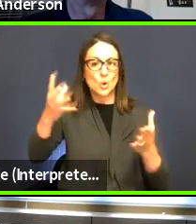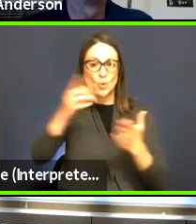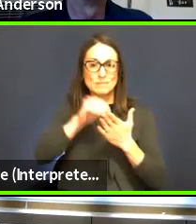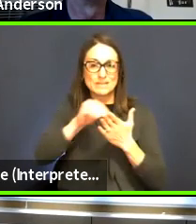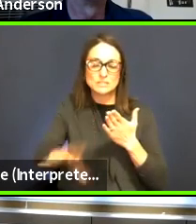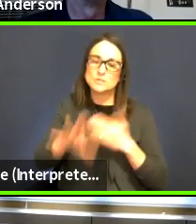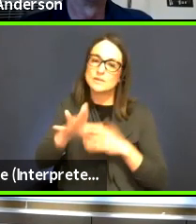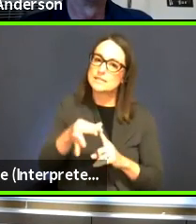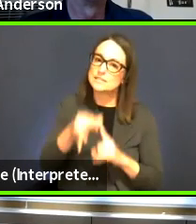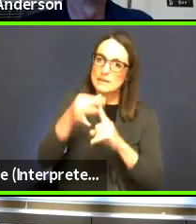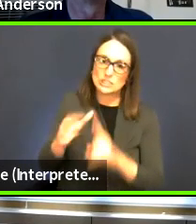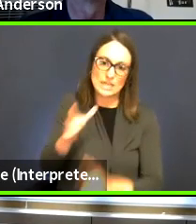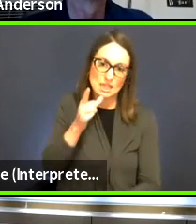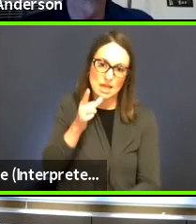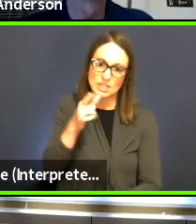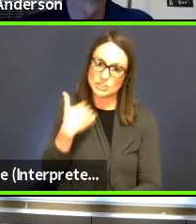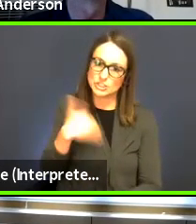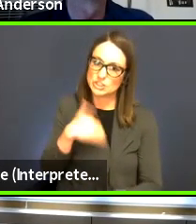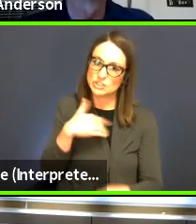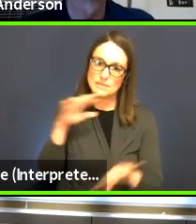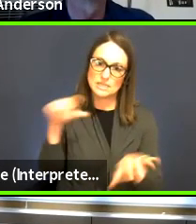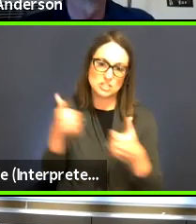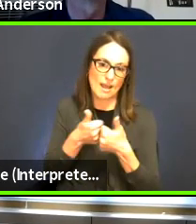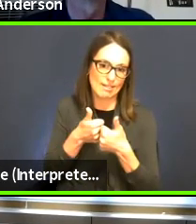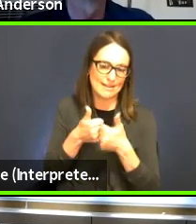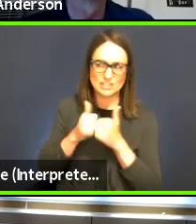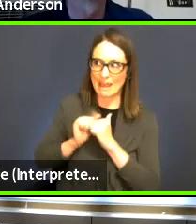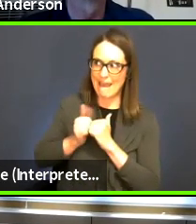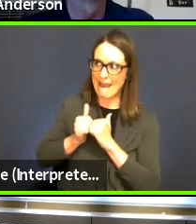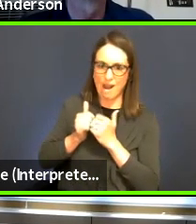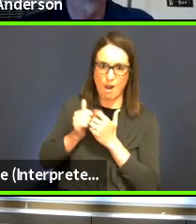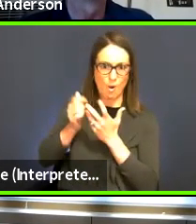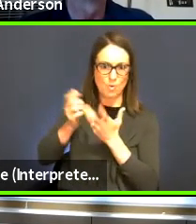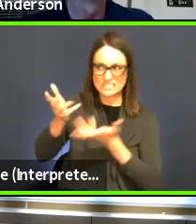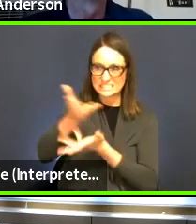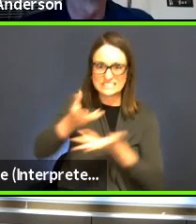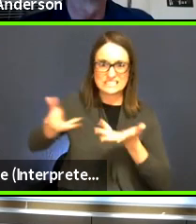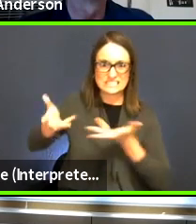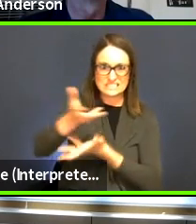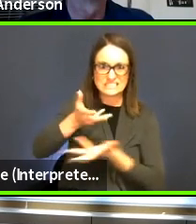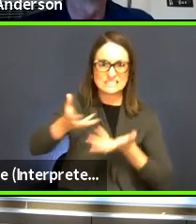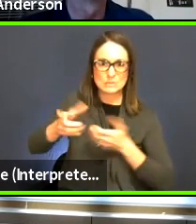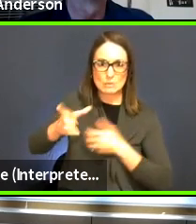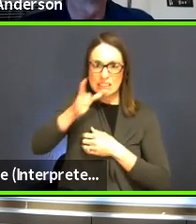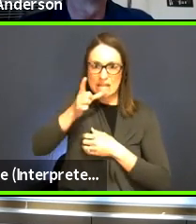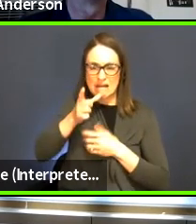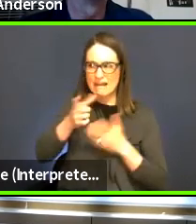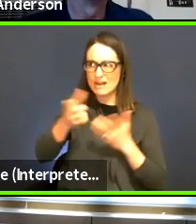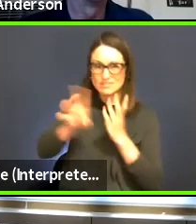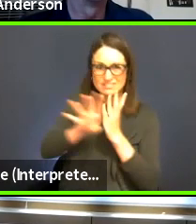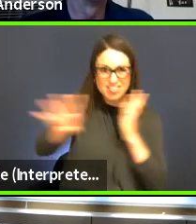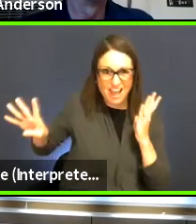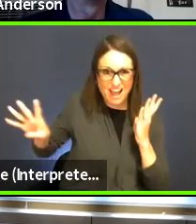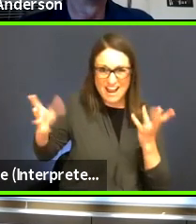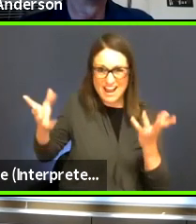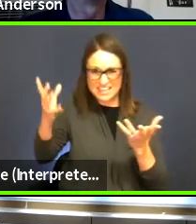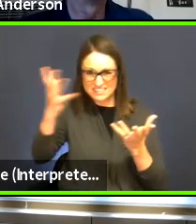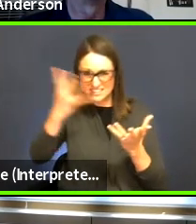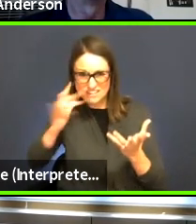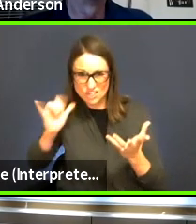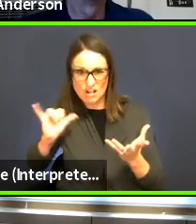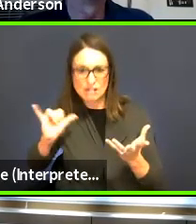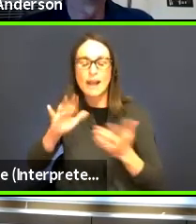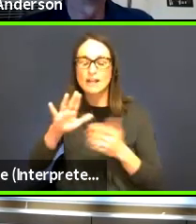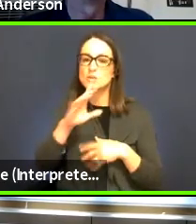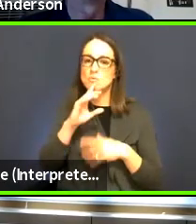lunch is going to be the bigger challenge, how to do that, what the lines look like. So there, again, the work